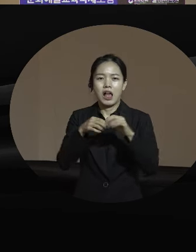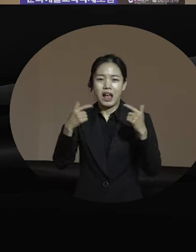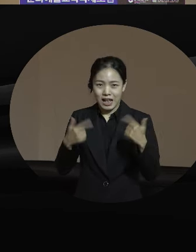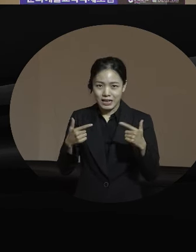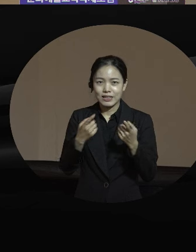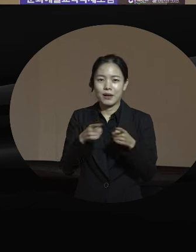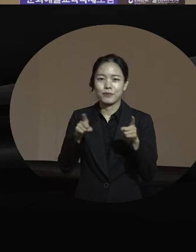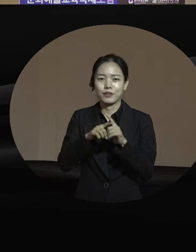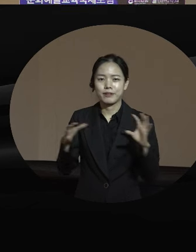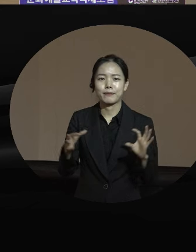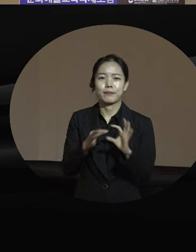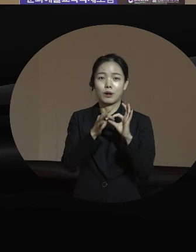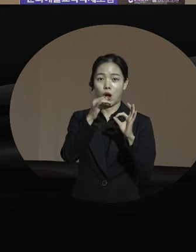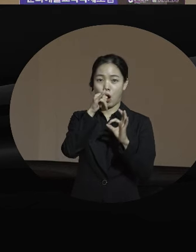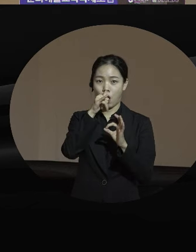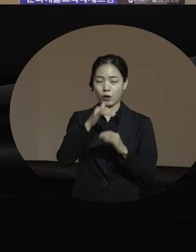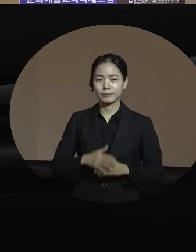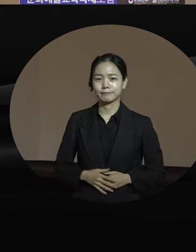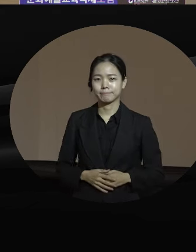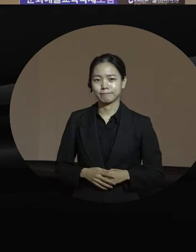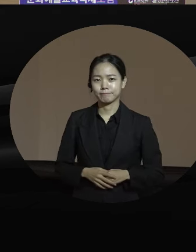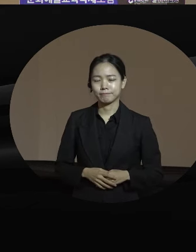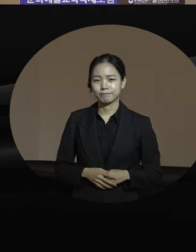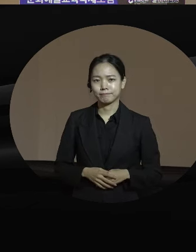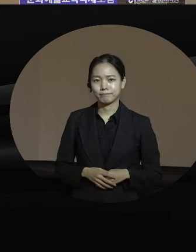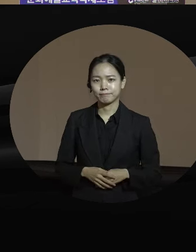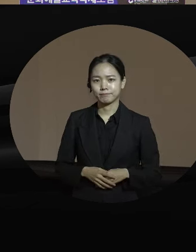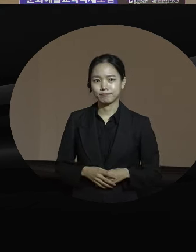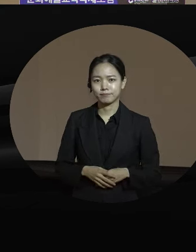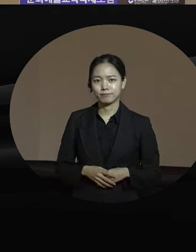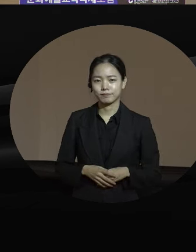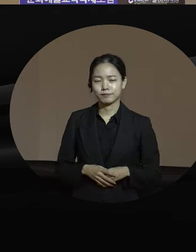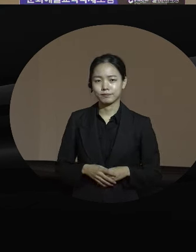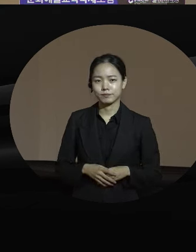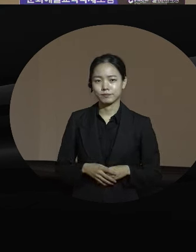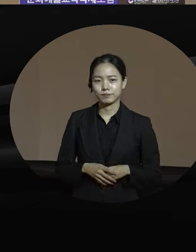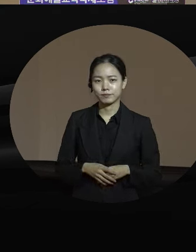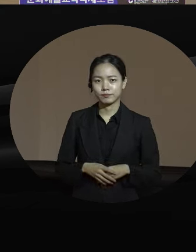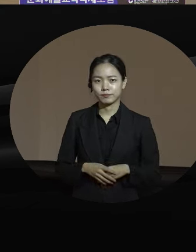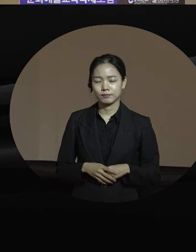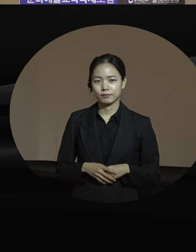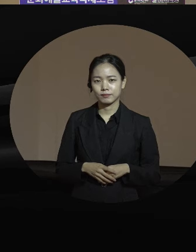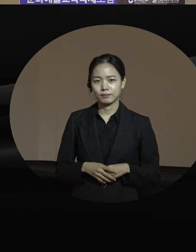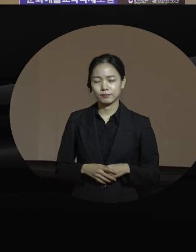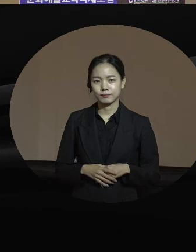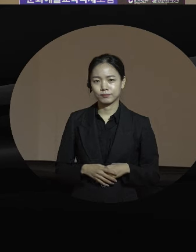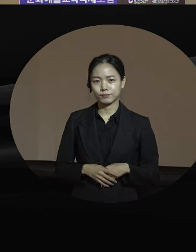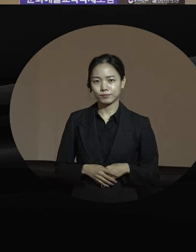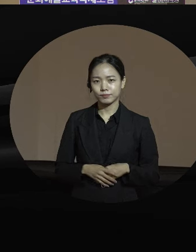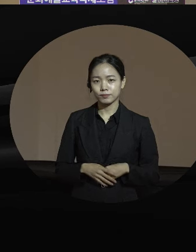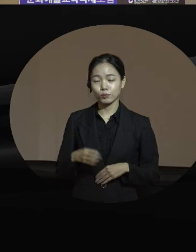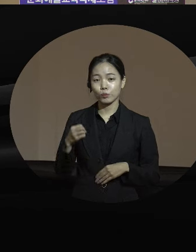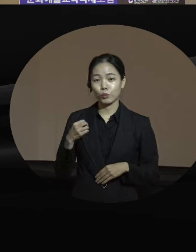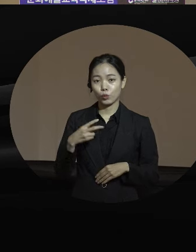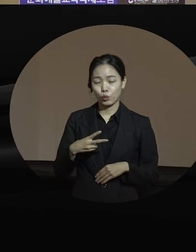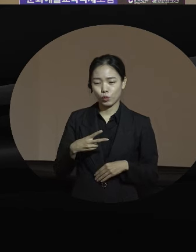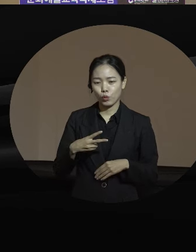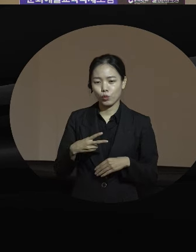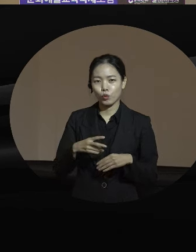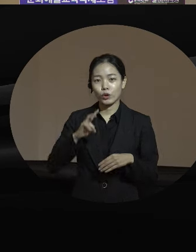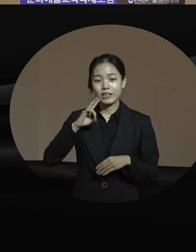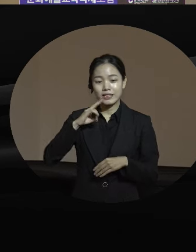is provided at different levels of education. And it not only produces professionals in this field, but also the skills